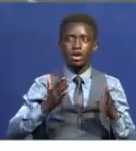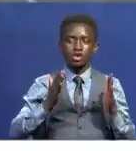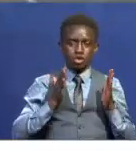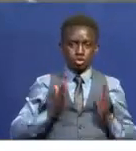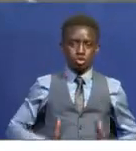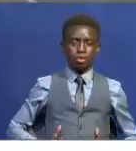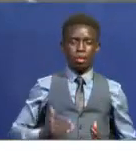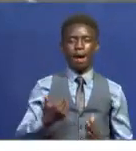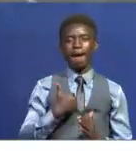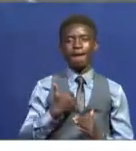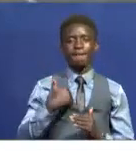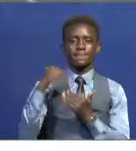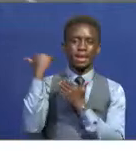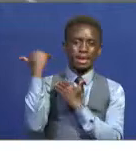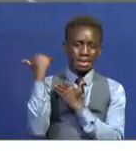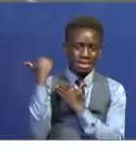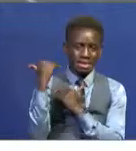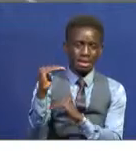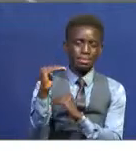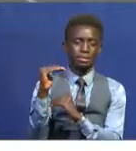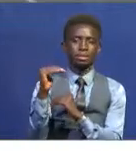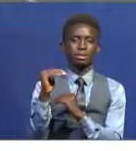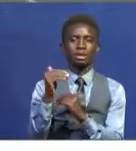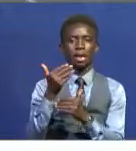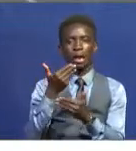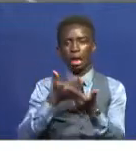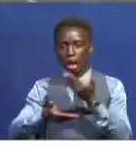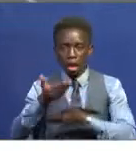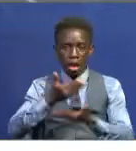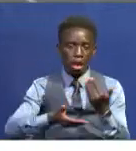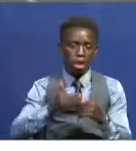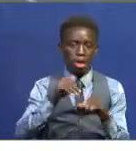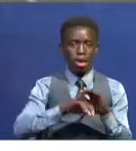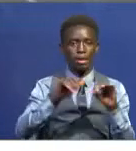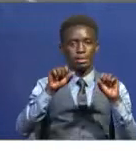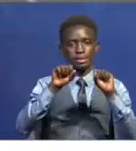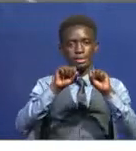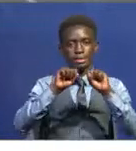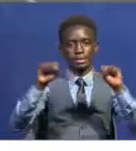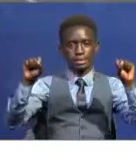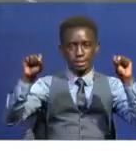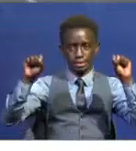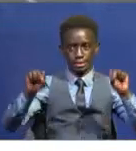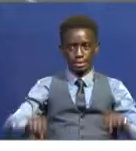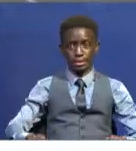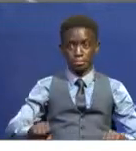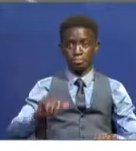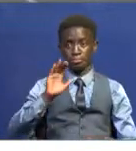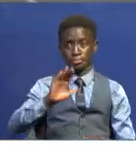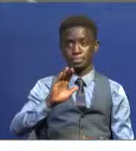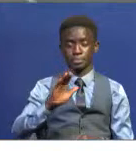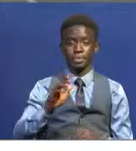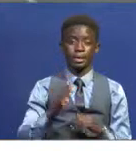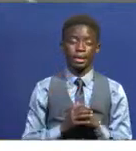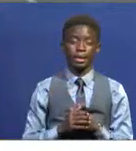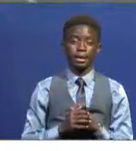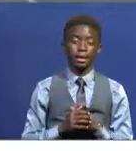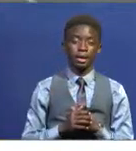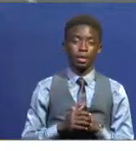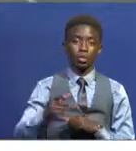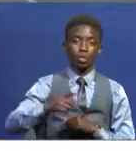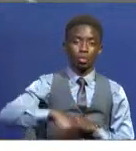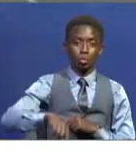limitations or interactions in this in these systems. So in matters forensics, with the elaborate or